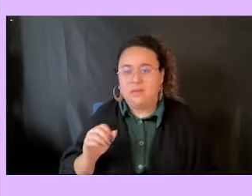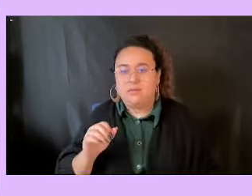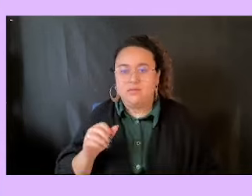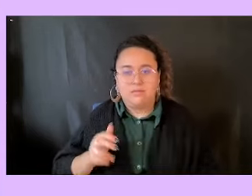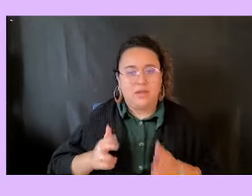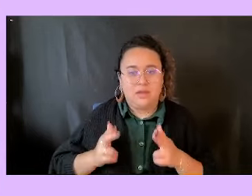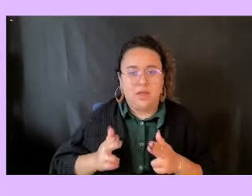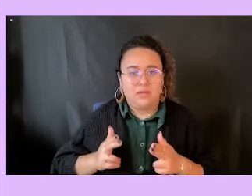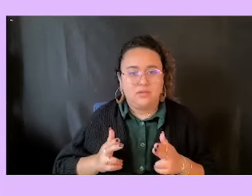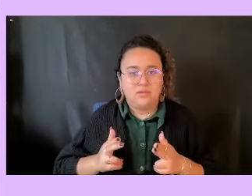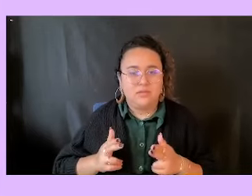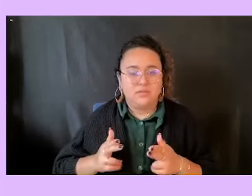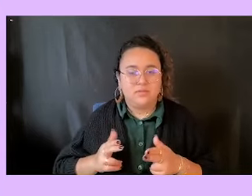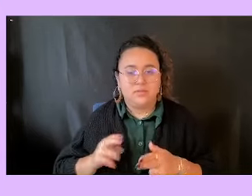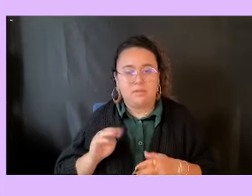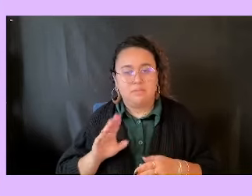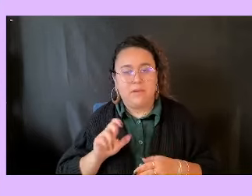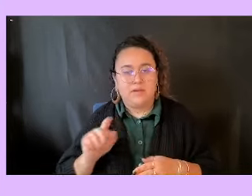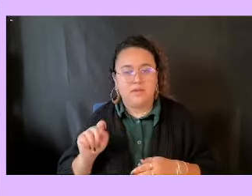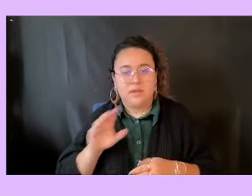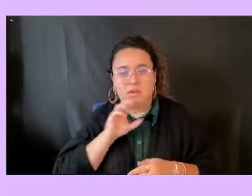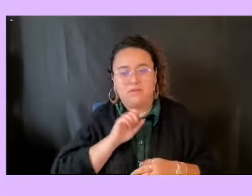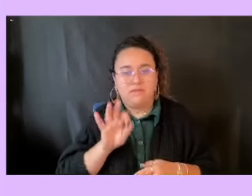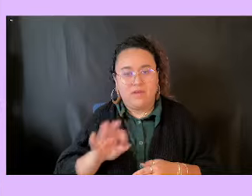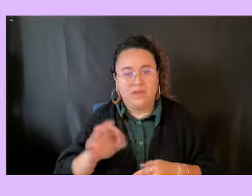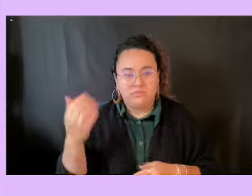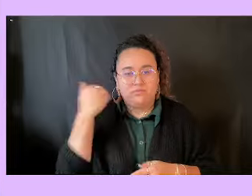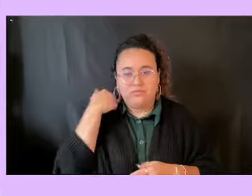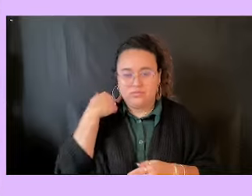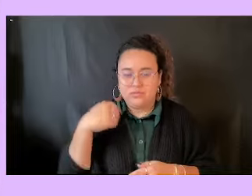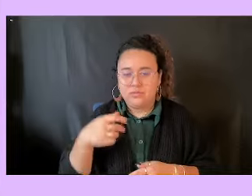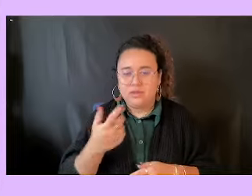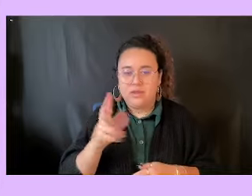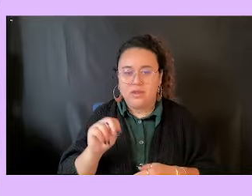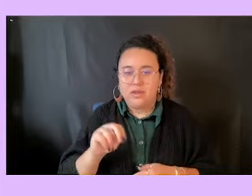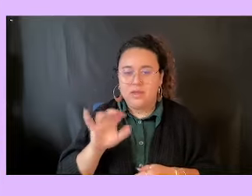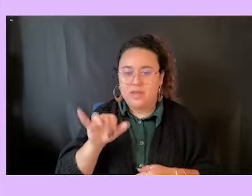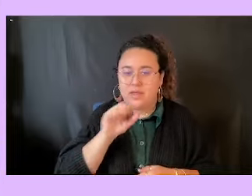the love of